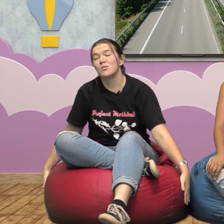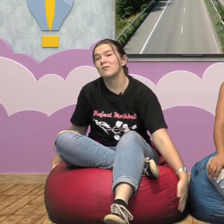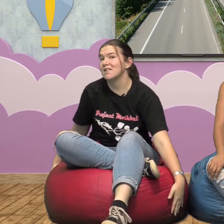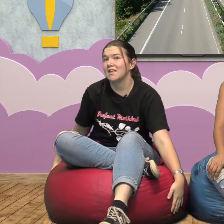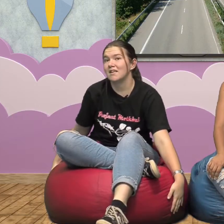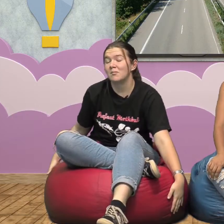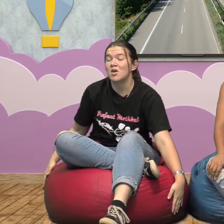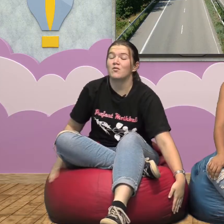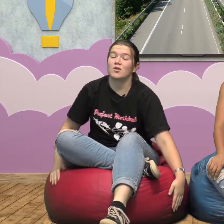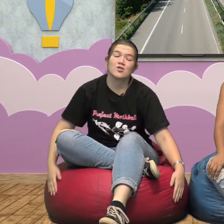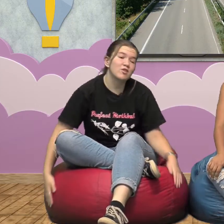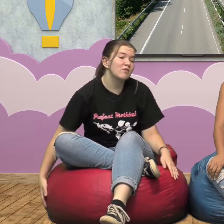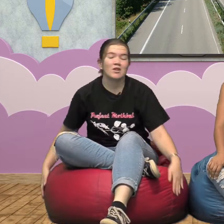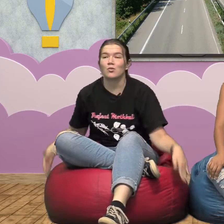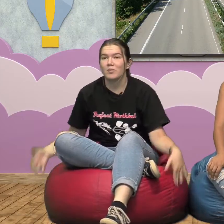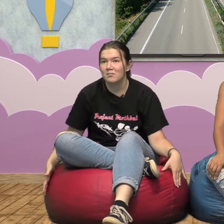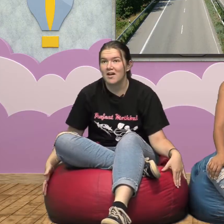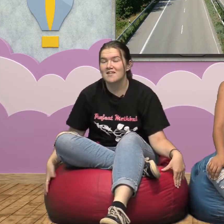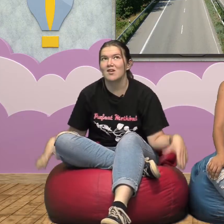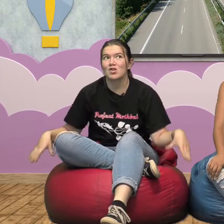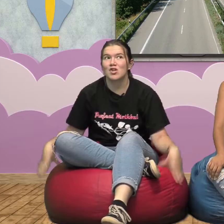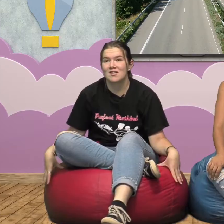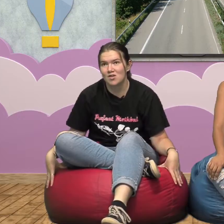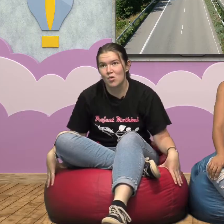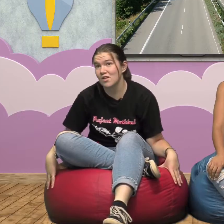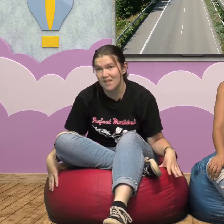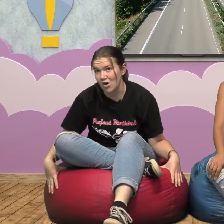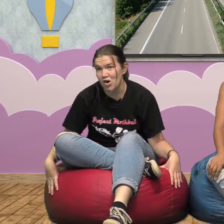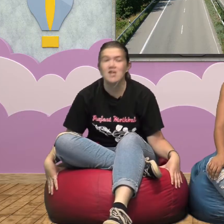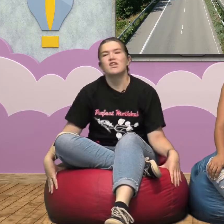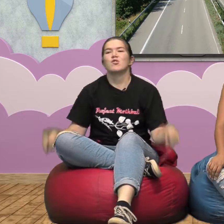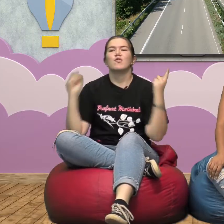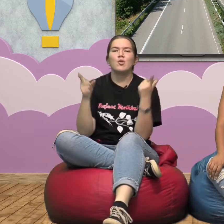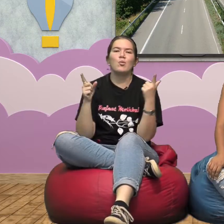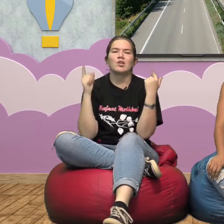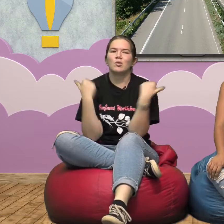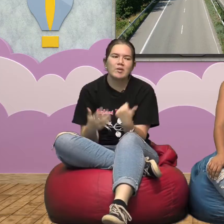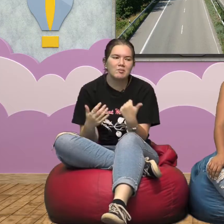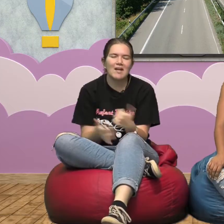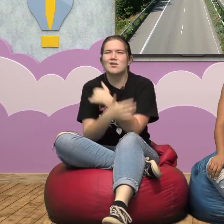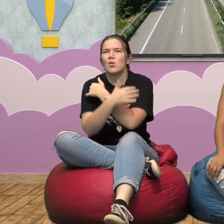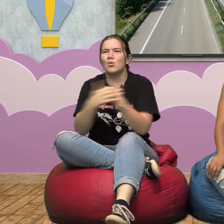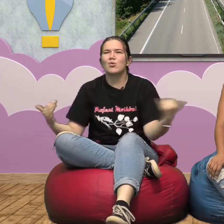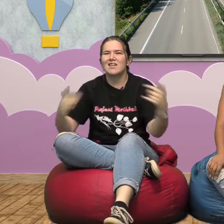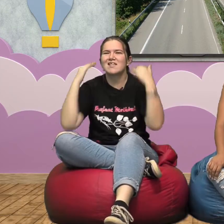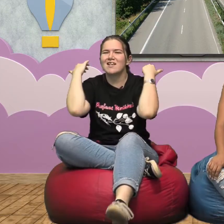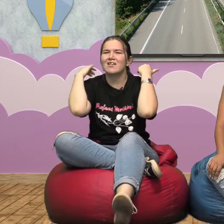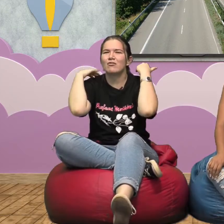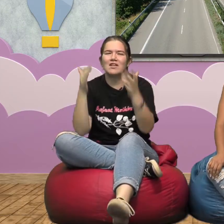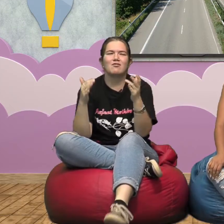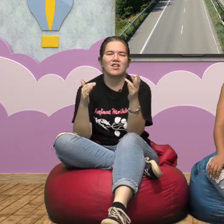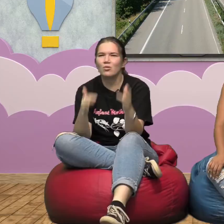be tied. So we want to thank them for these really, really cool bean bags that are just as cool as they are. So if you want cool bean bags or cool